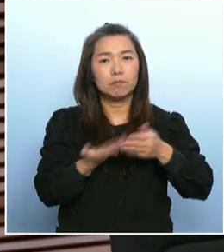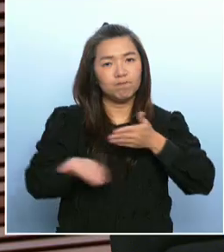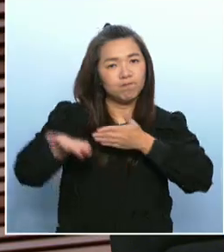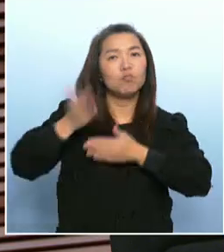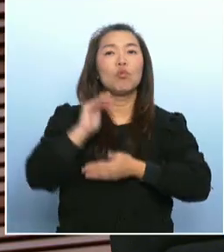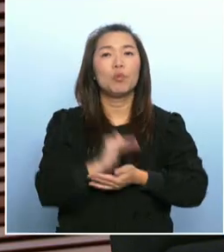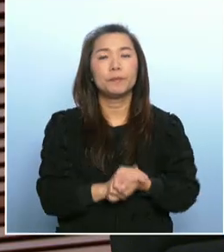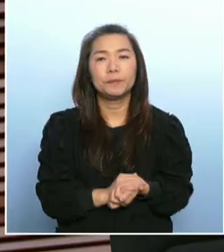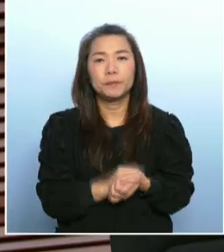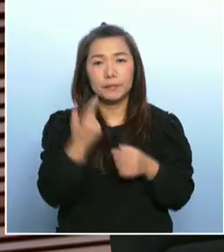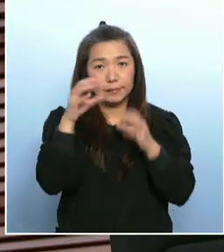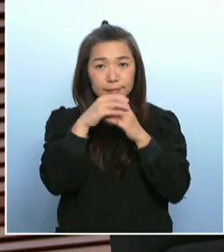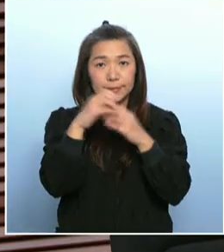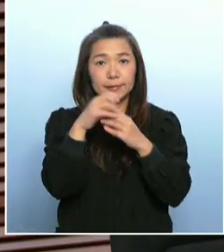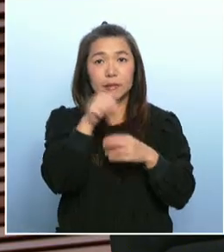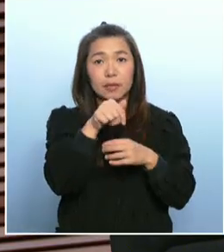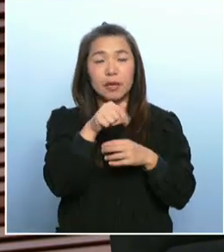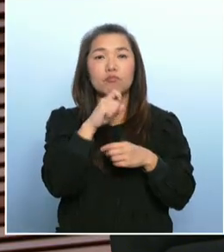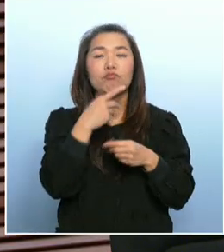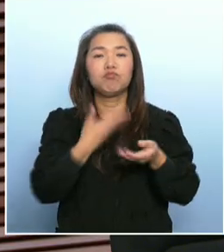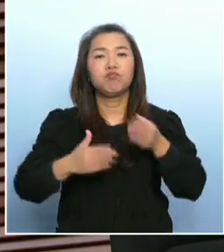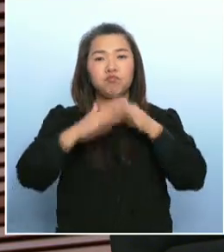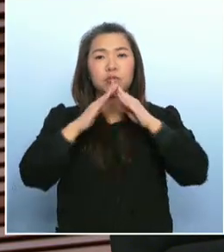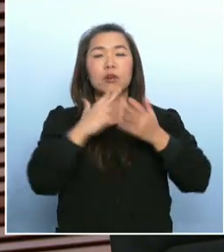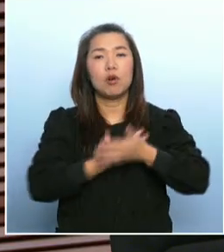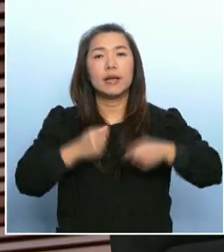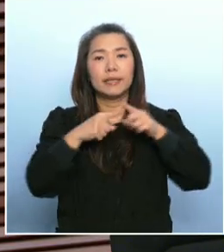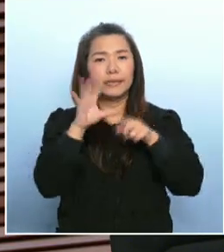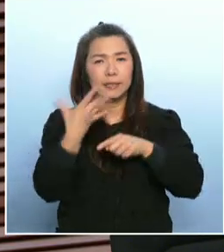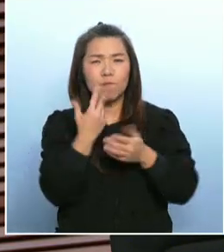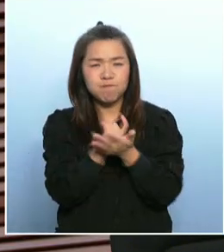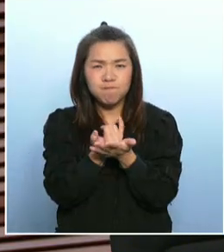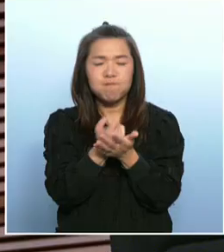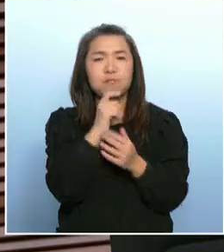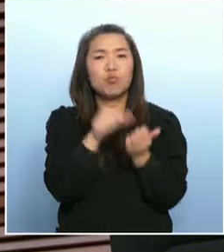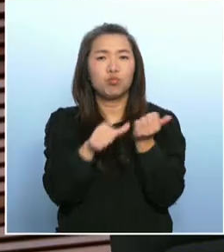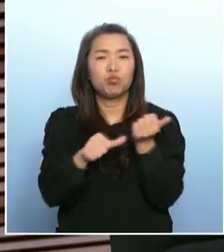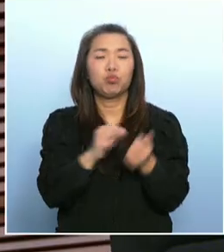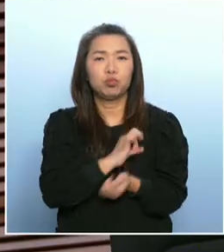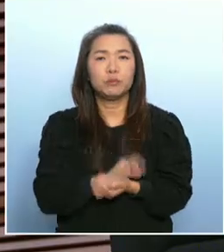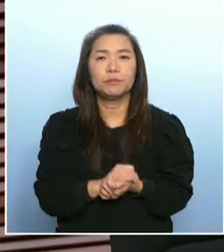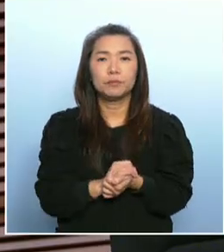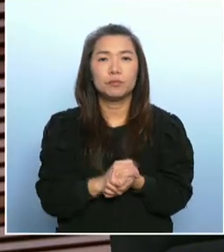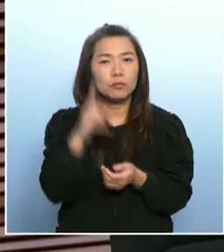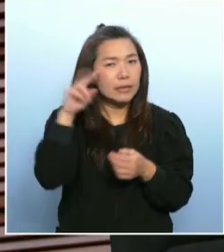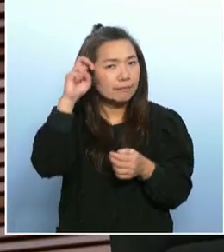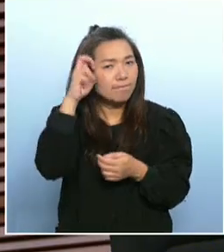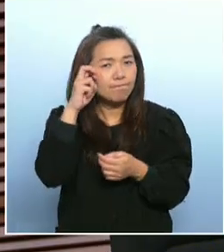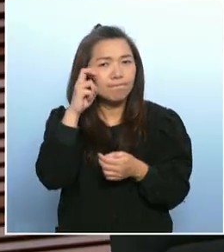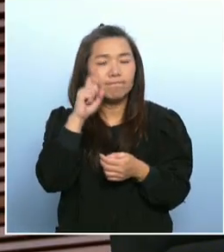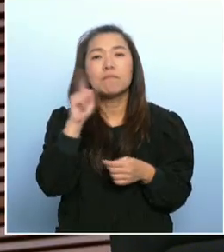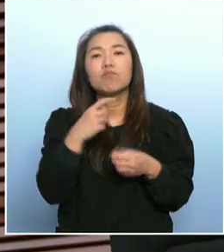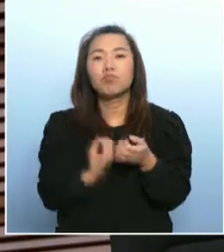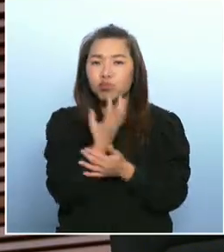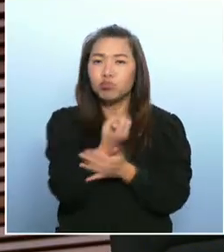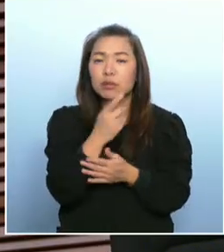to conduct a holistic review of skill and qualification requirements. And the SWD established the Steering